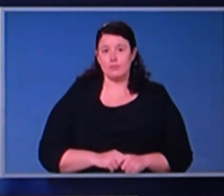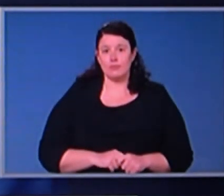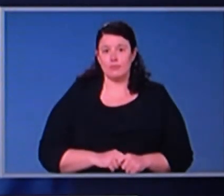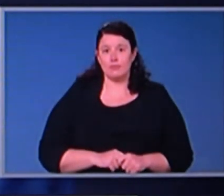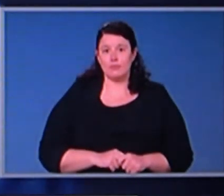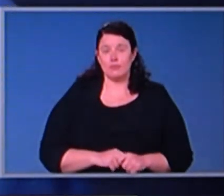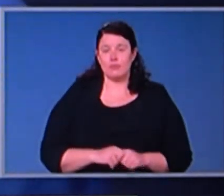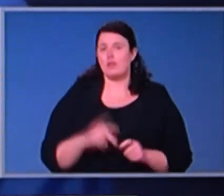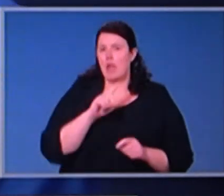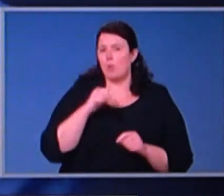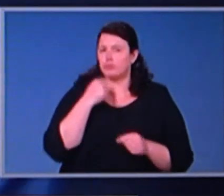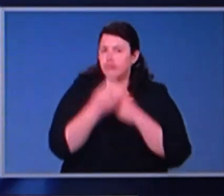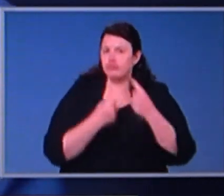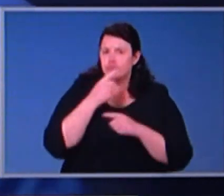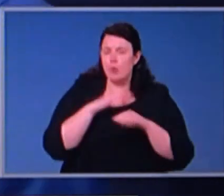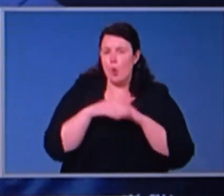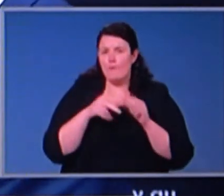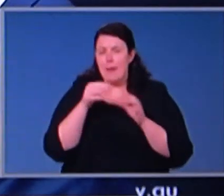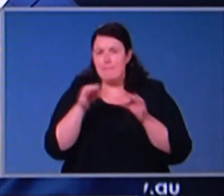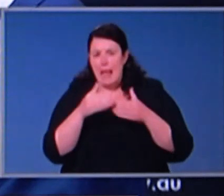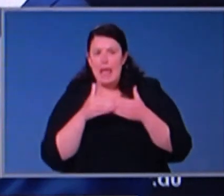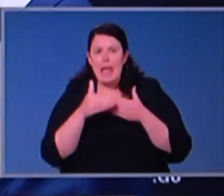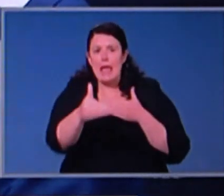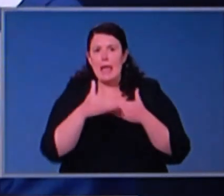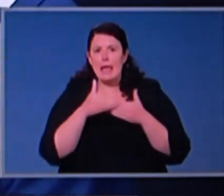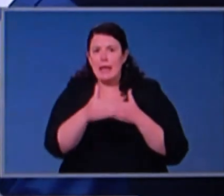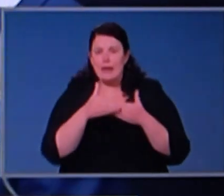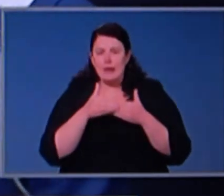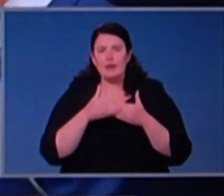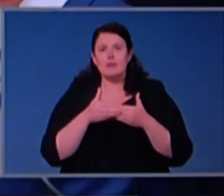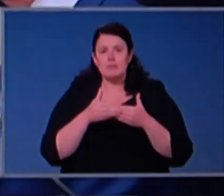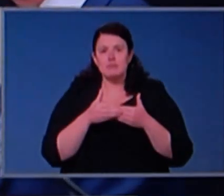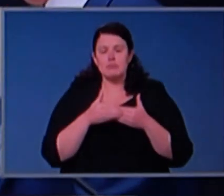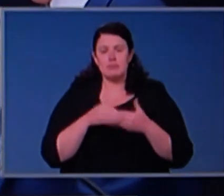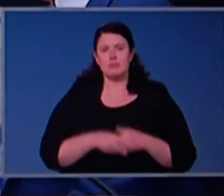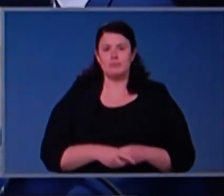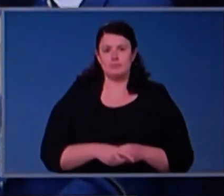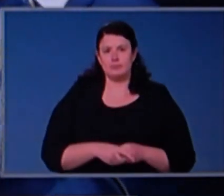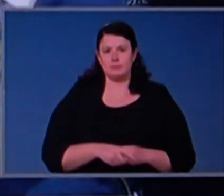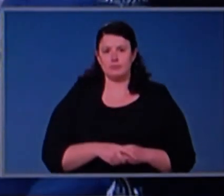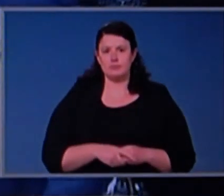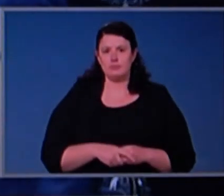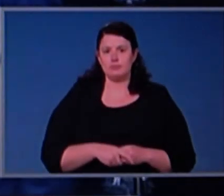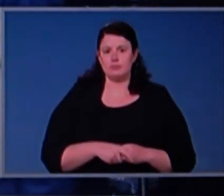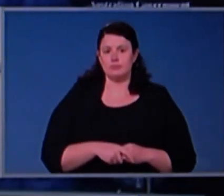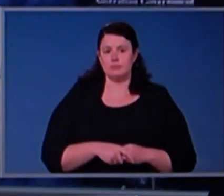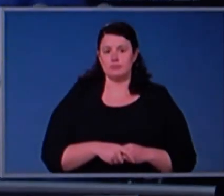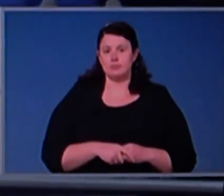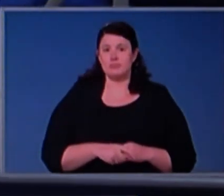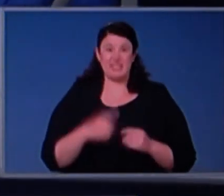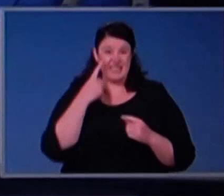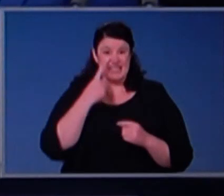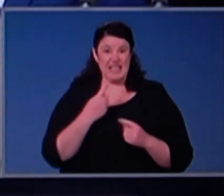modelling presentation. And so this is the usual first slide showing, as you can see, a